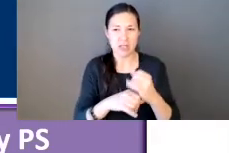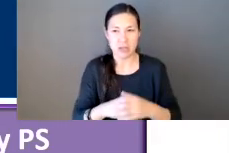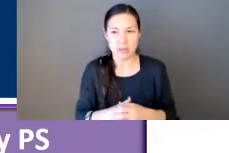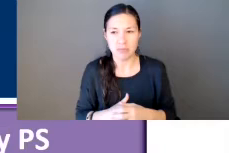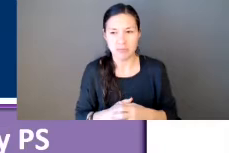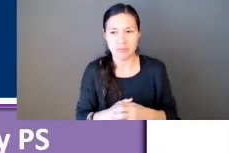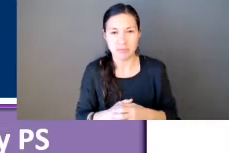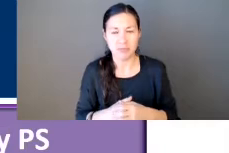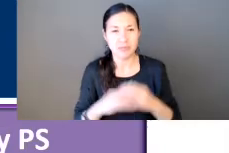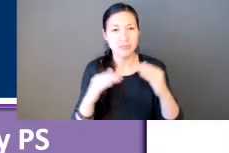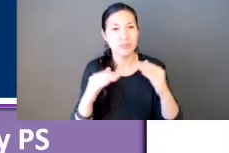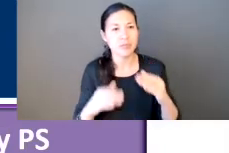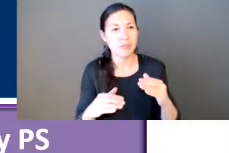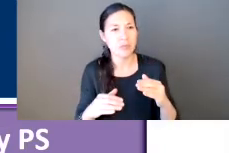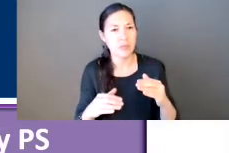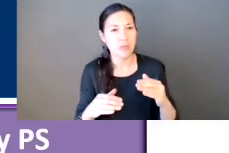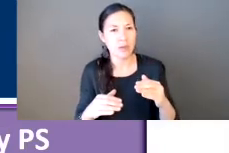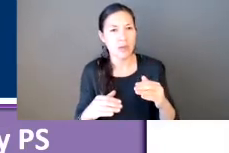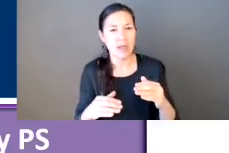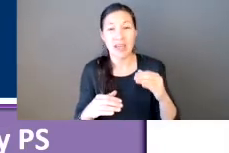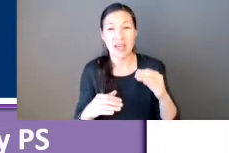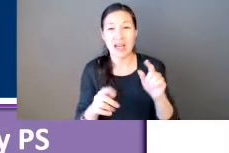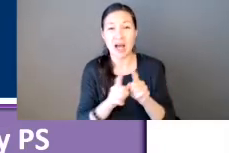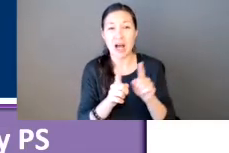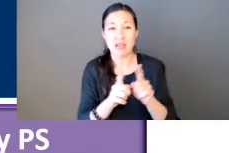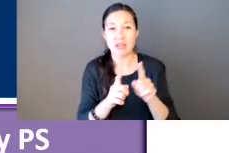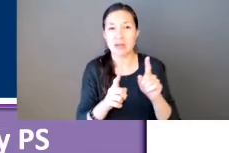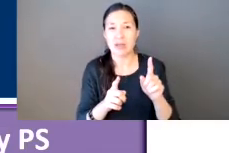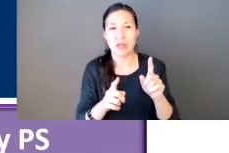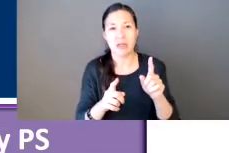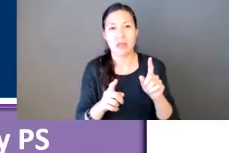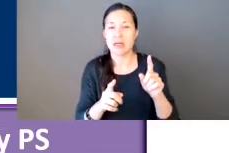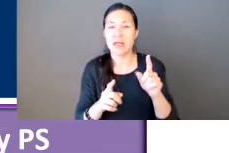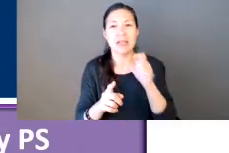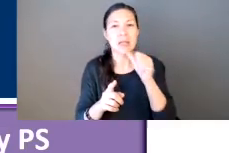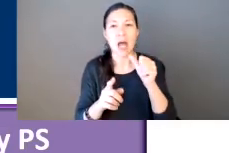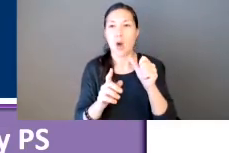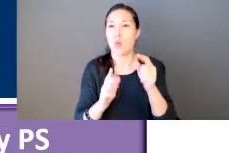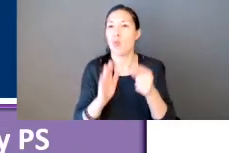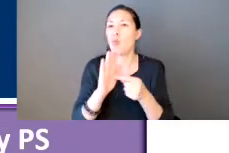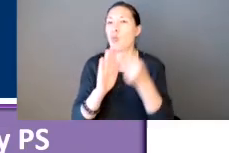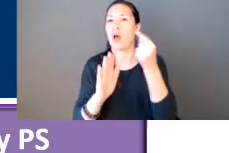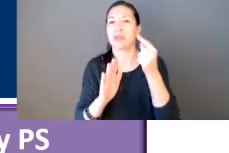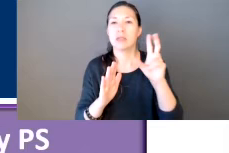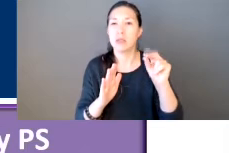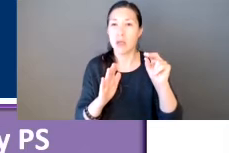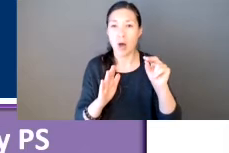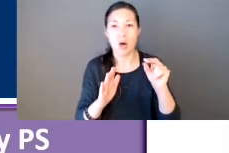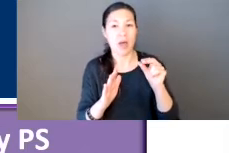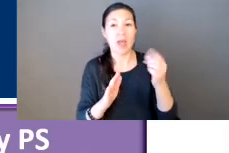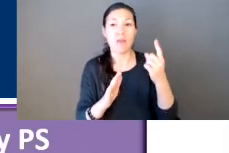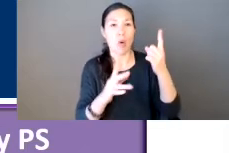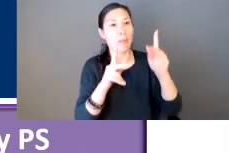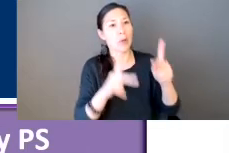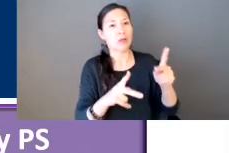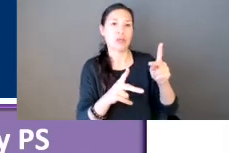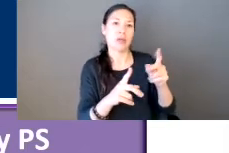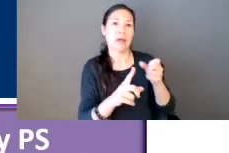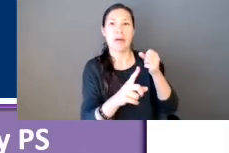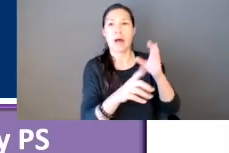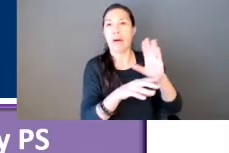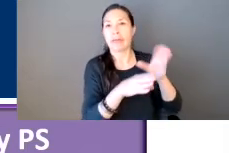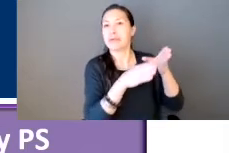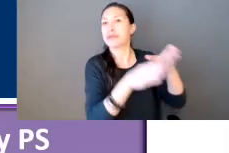Something more than a one-time incident, if an elder is walking down the street and somebody jumps out and assaults them, that's not ours.